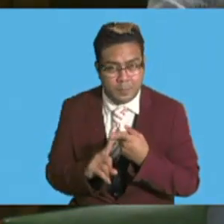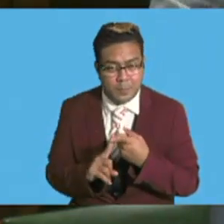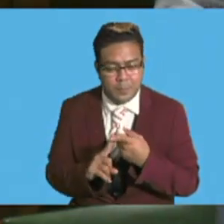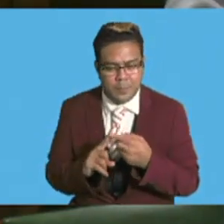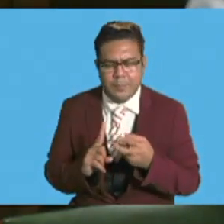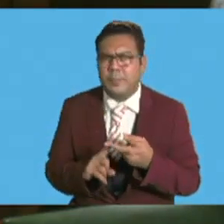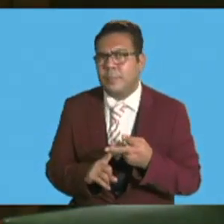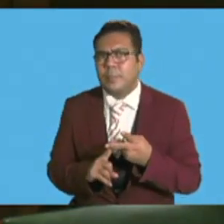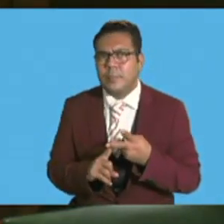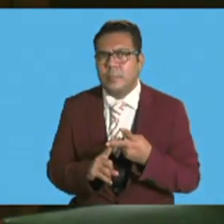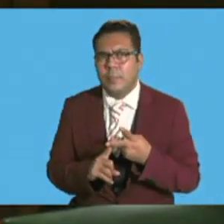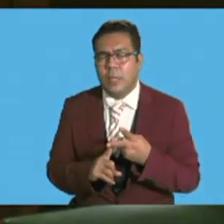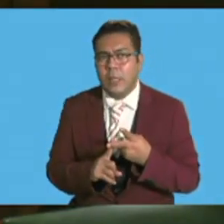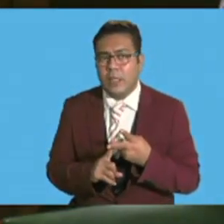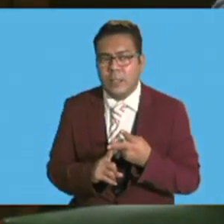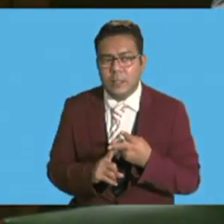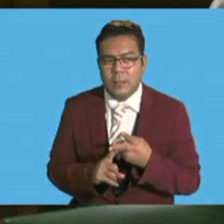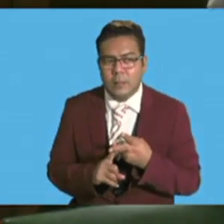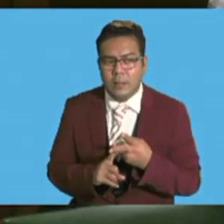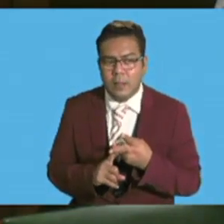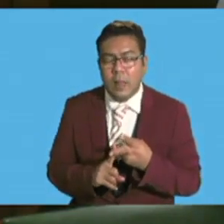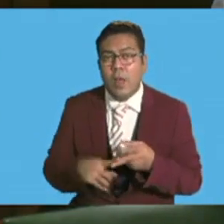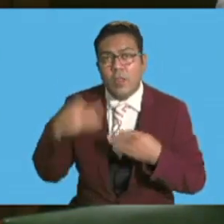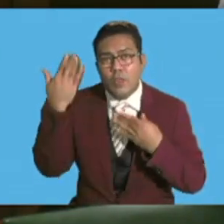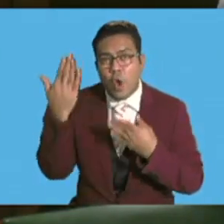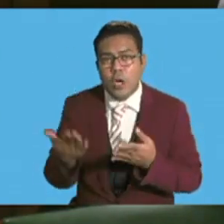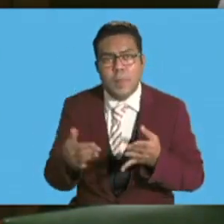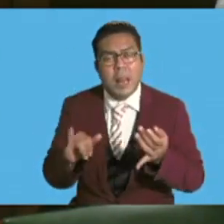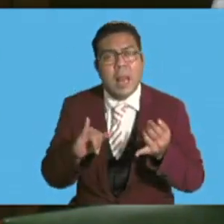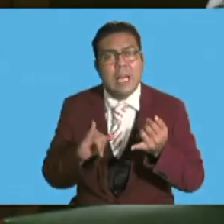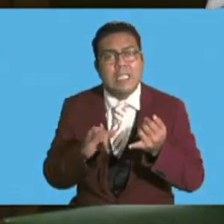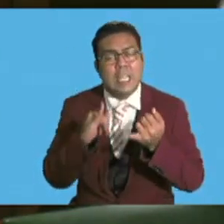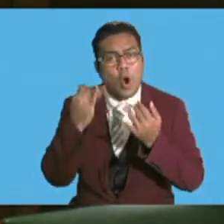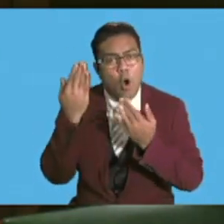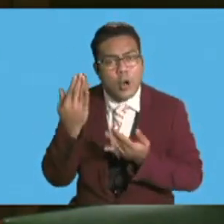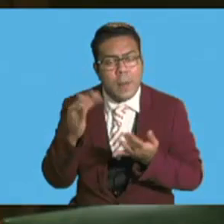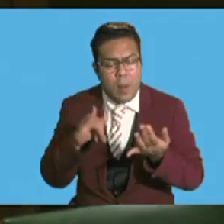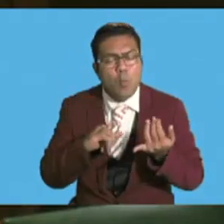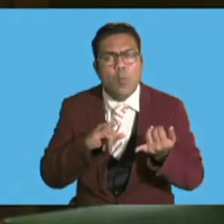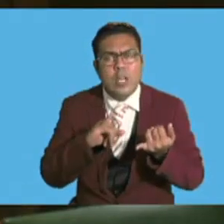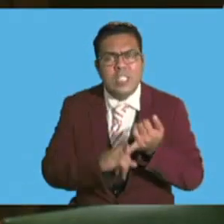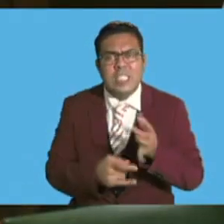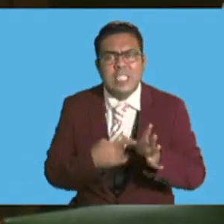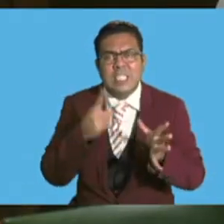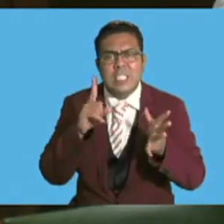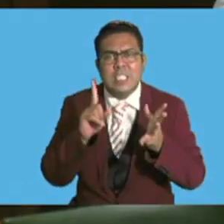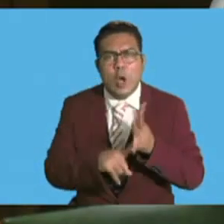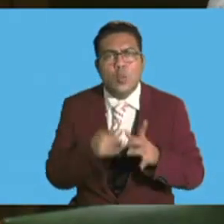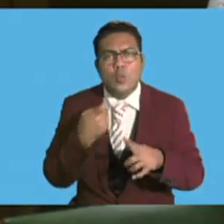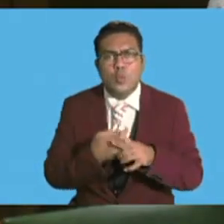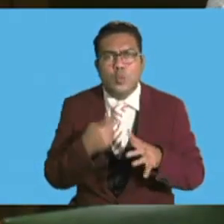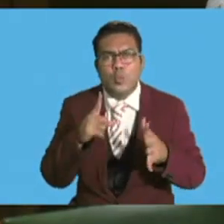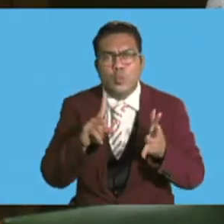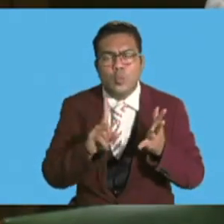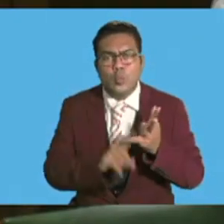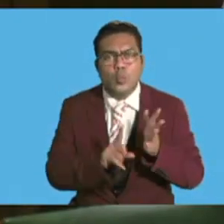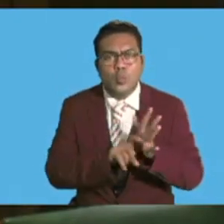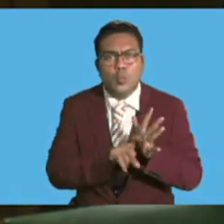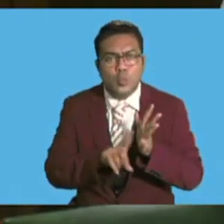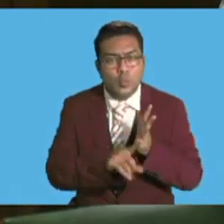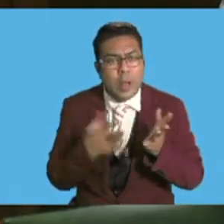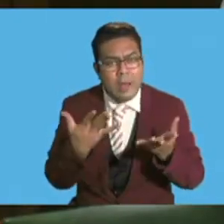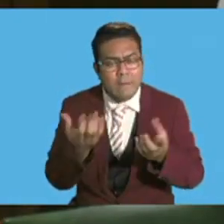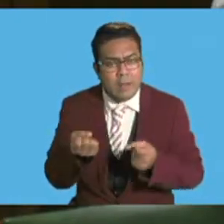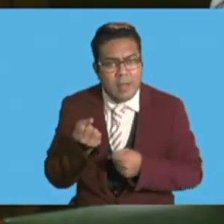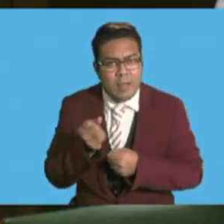Speaker, is the Honourable Sokuru brought up in Parliament yesterday, in this August House, the discussion